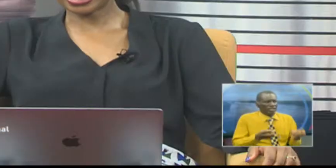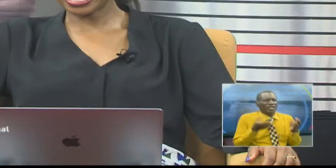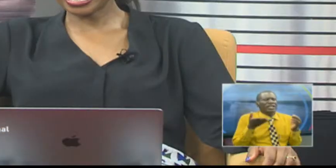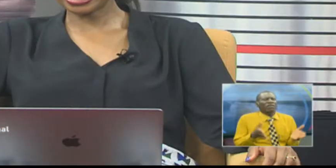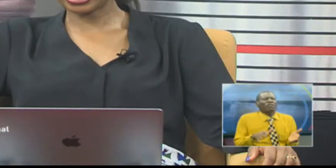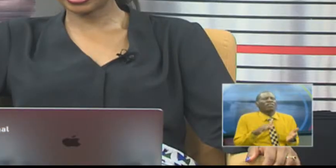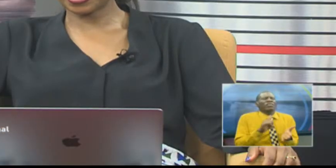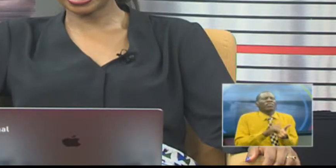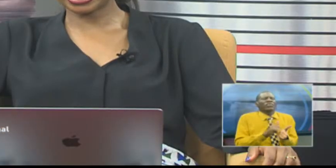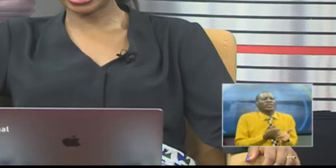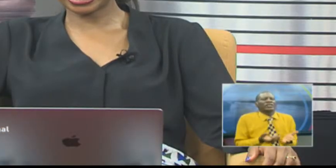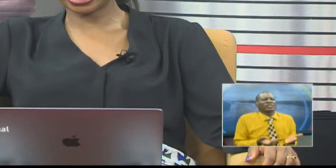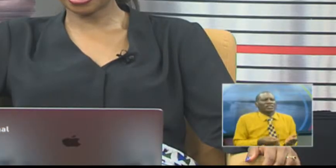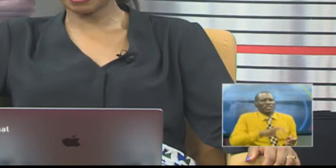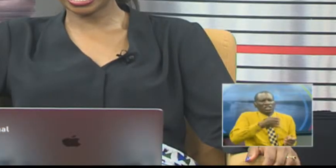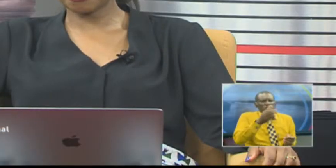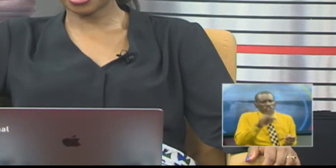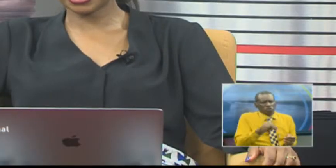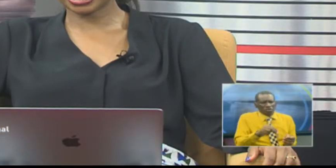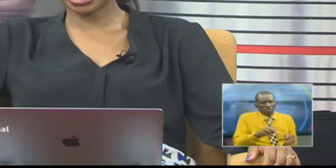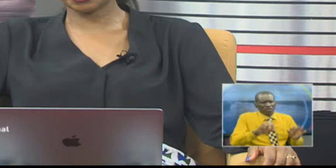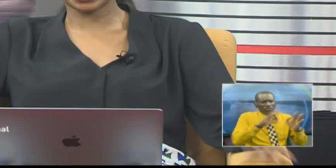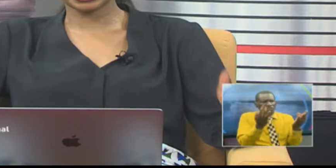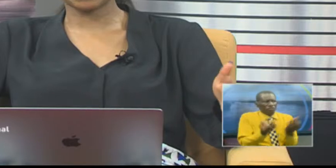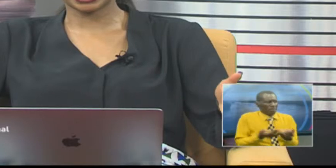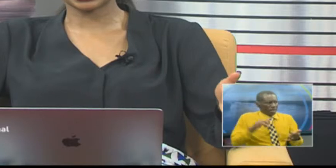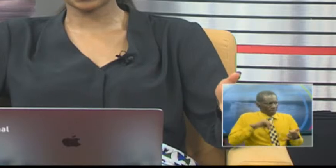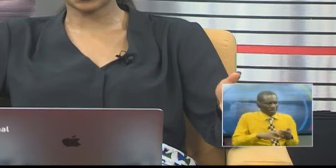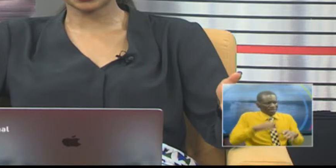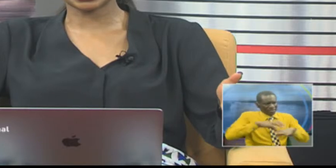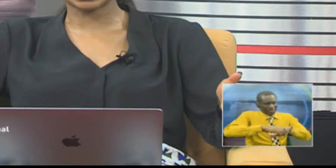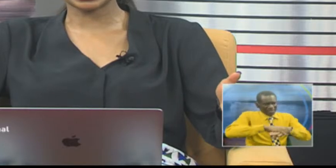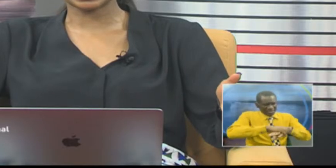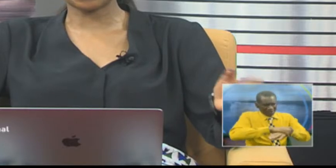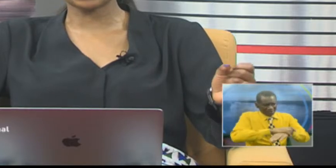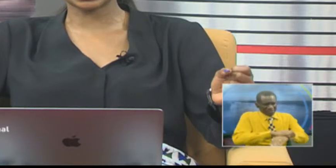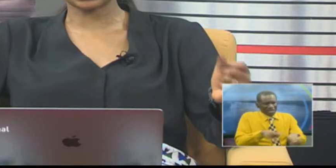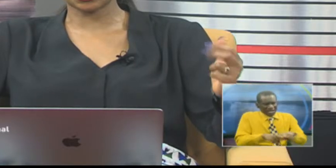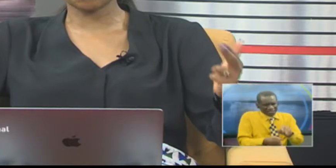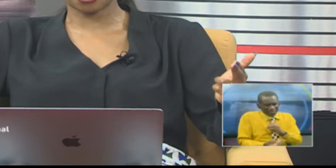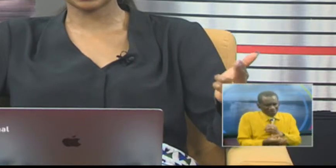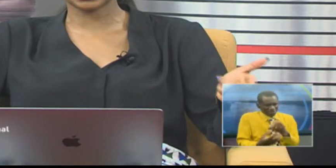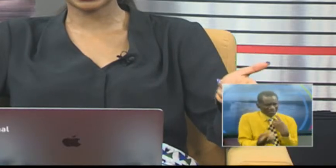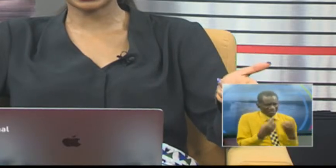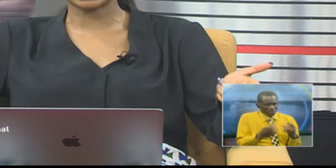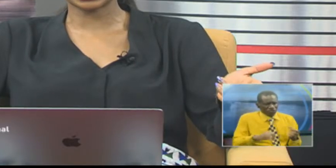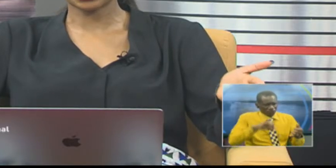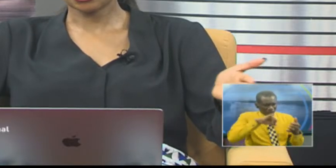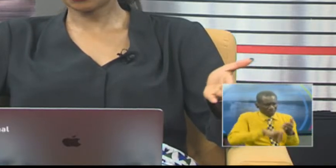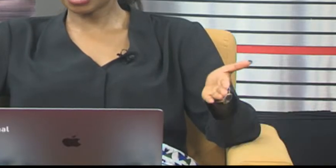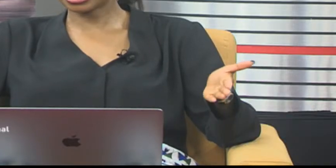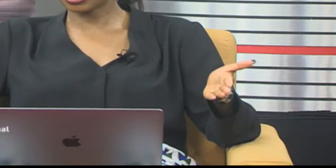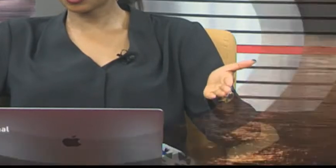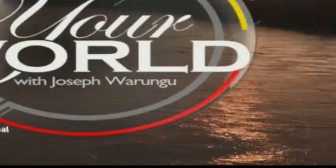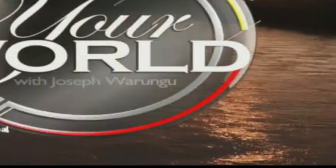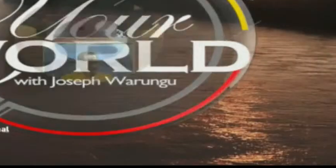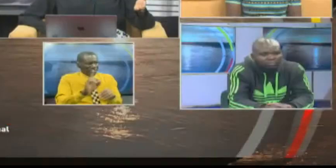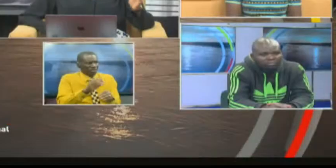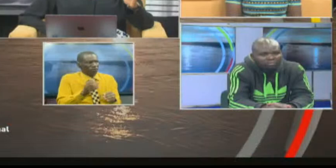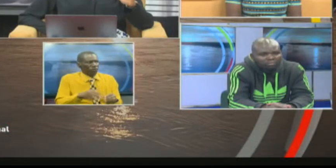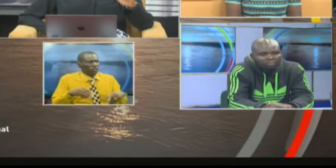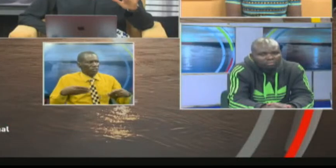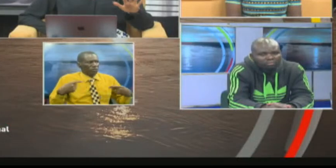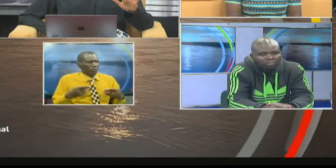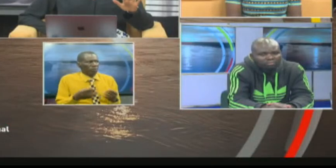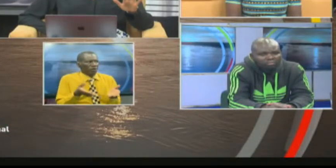that is Joan Kirera, family and marriage therapist. Even as she walked us this conversation on marriage and dating for persons with